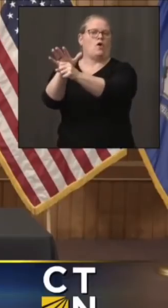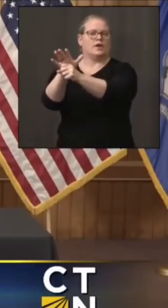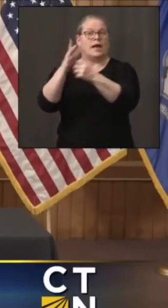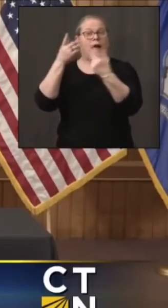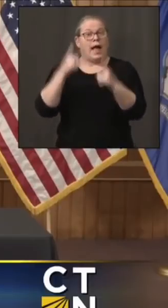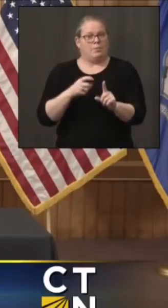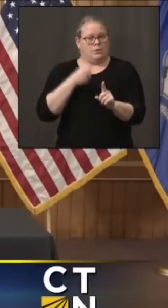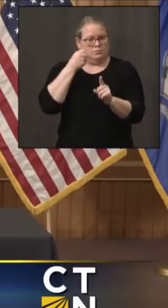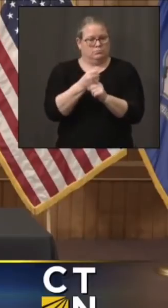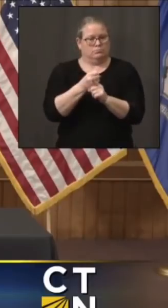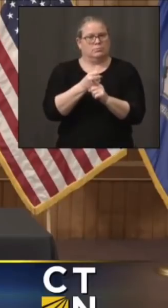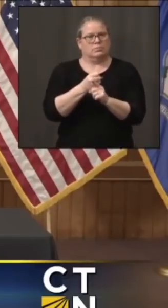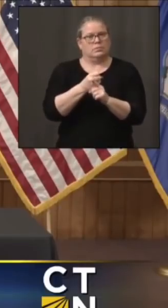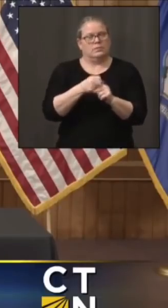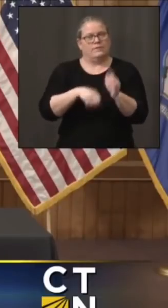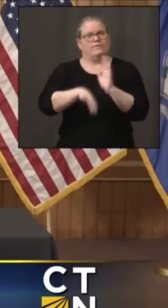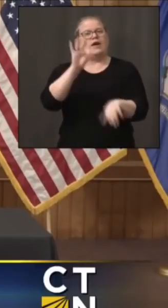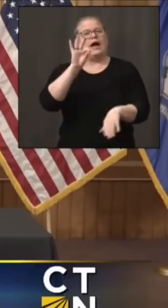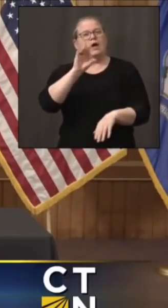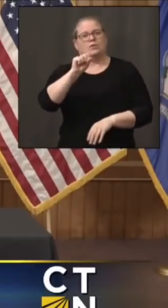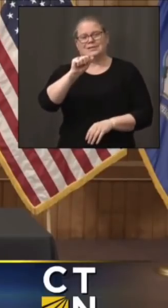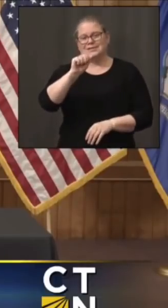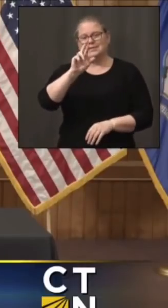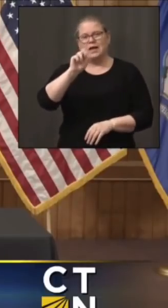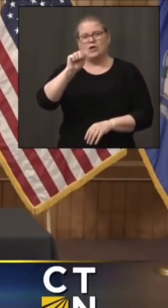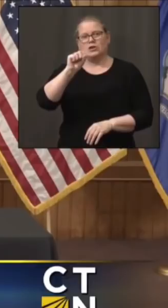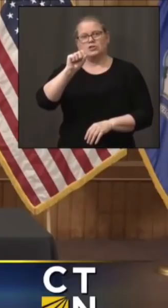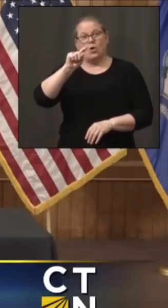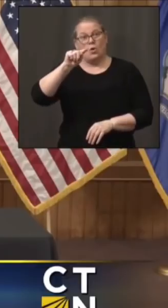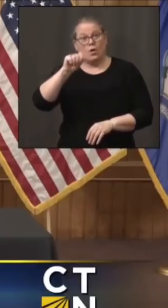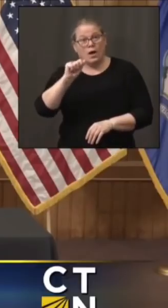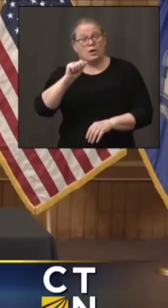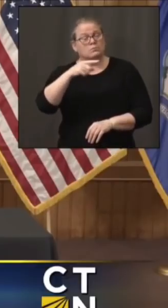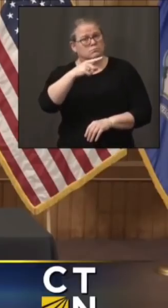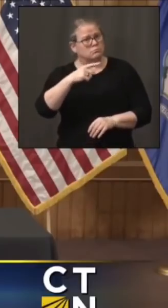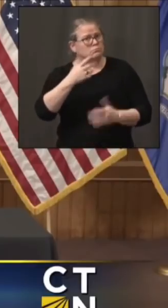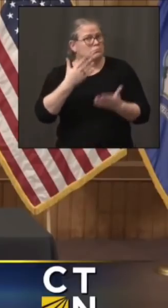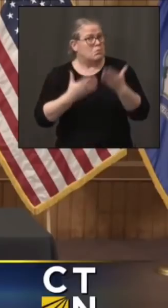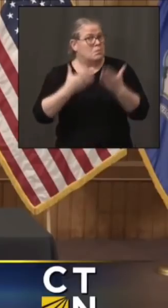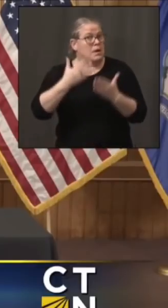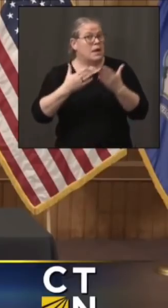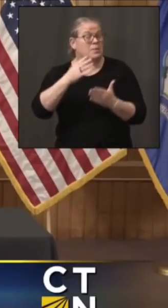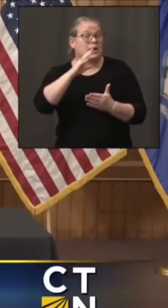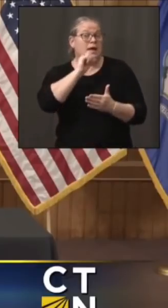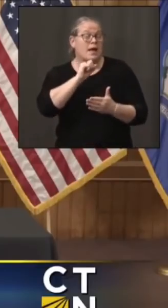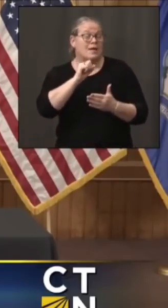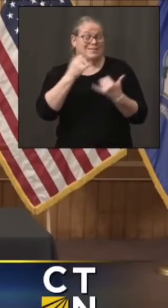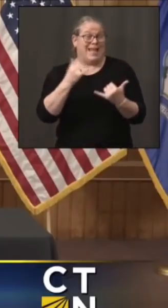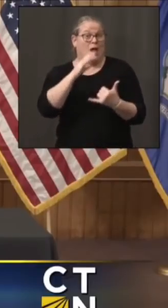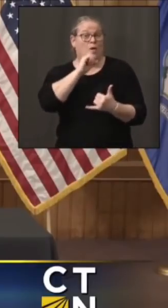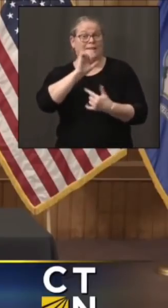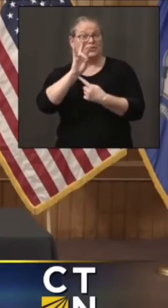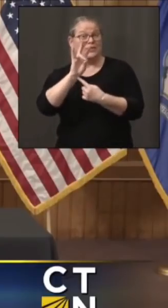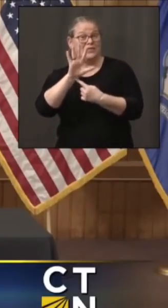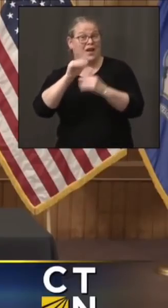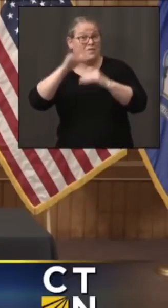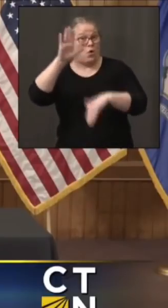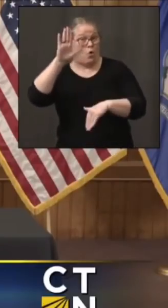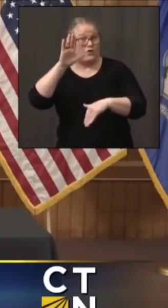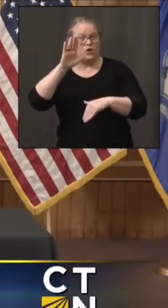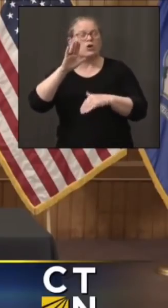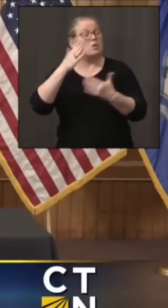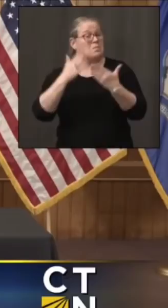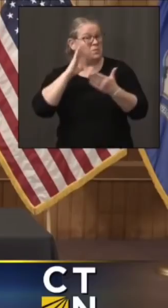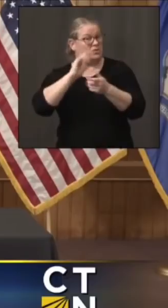groups to phase 1B, like have people who are 65 and over rather than 75 and over, and